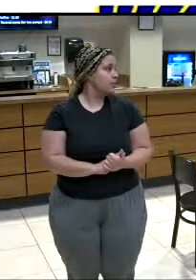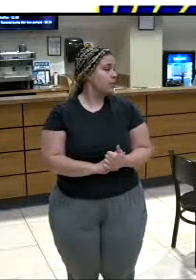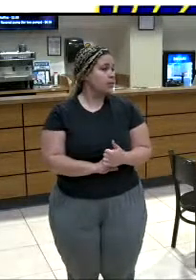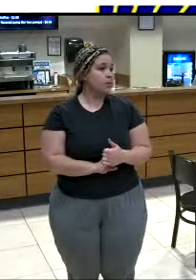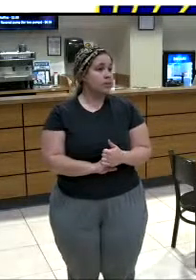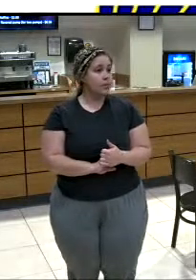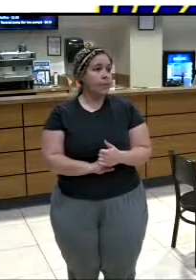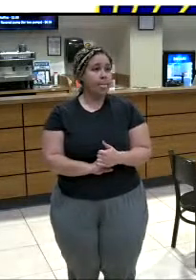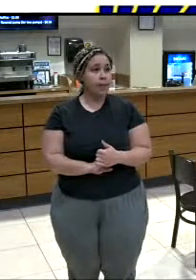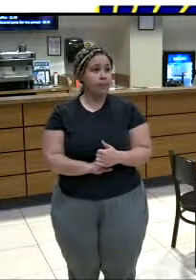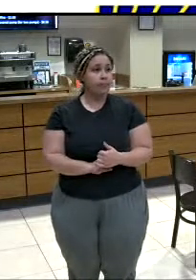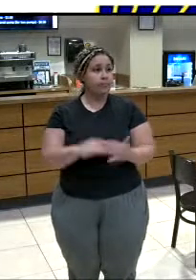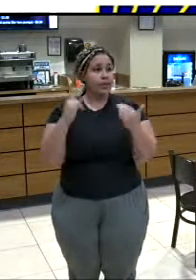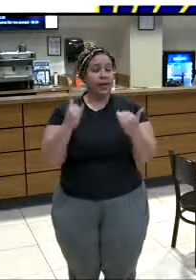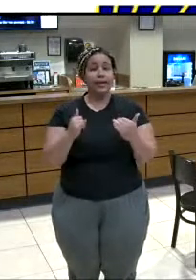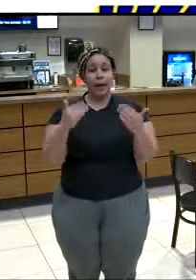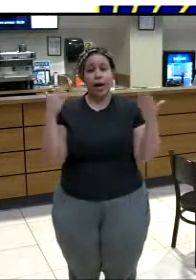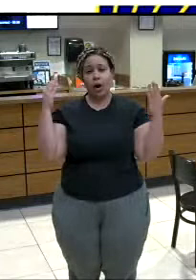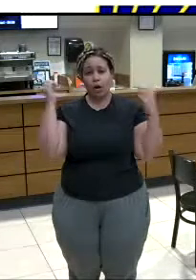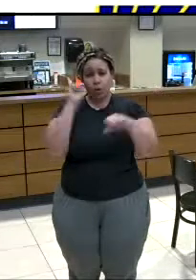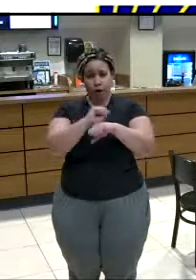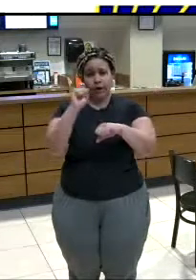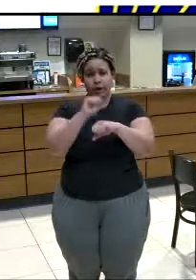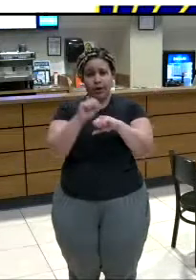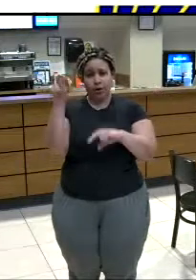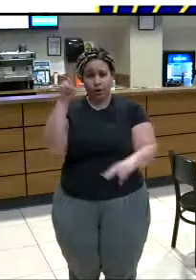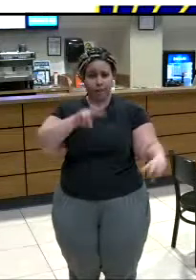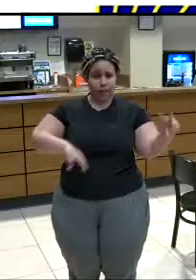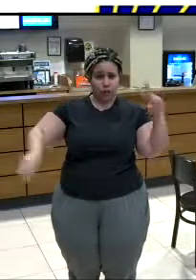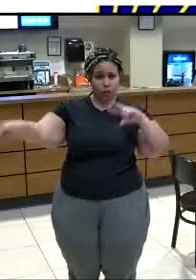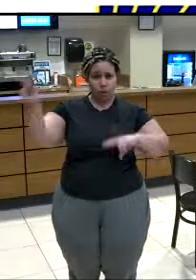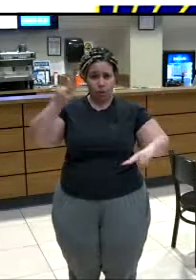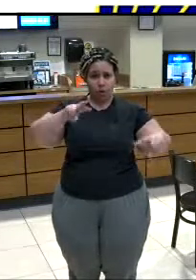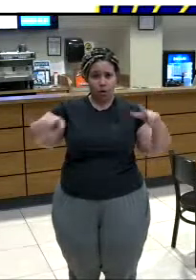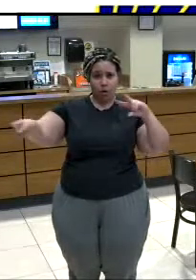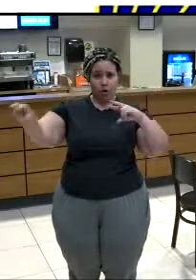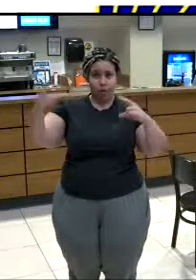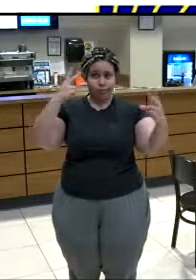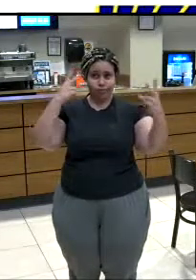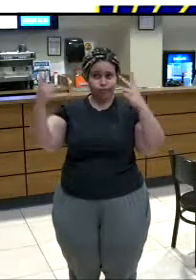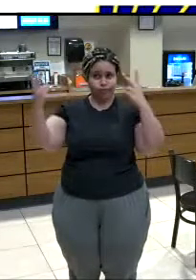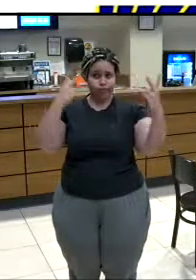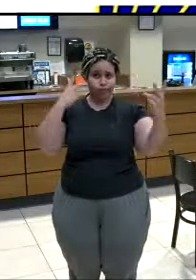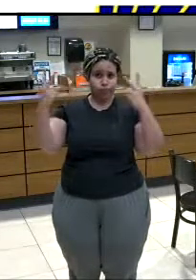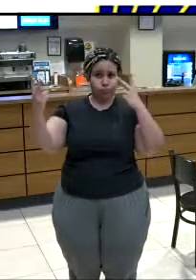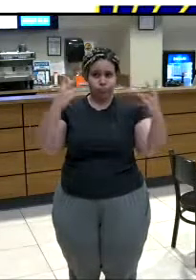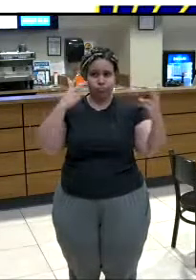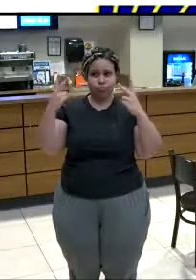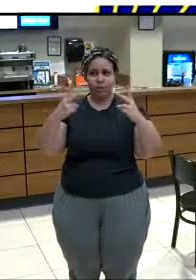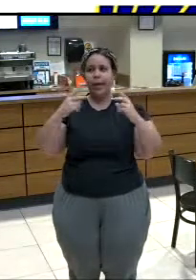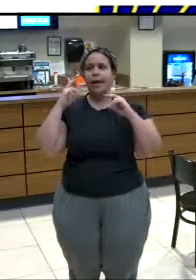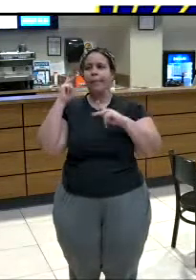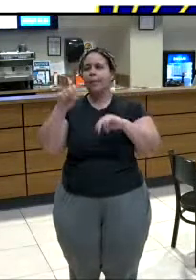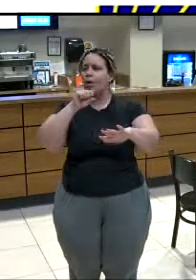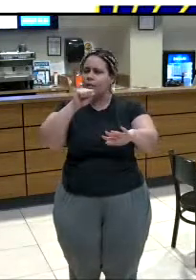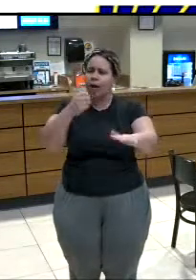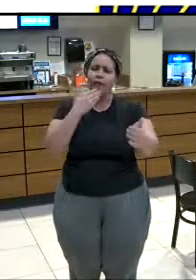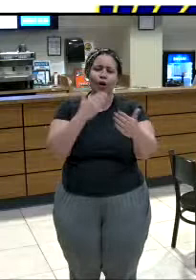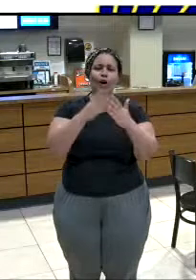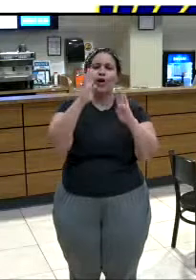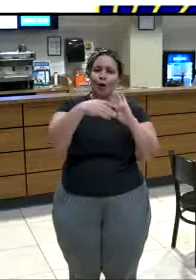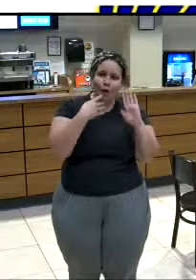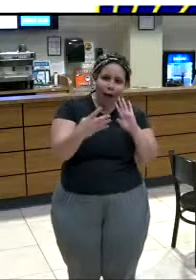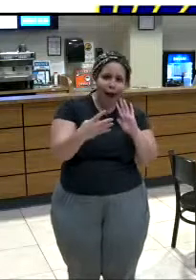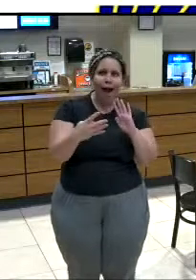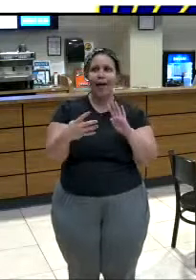We are working on visuals. I know everybody likes a good graph and colors, so we're working on it and